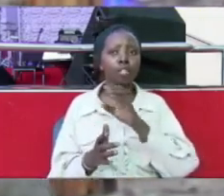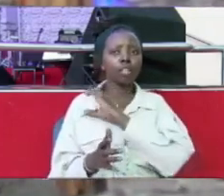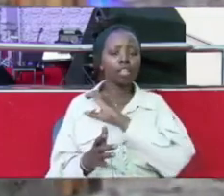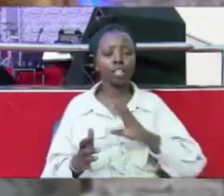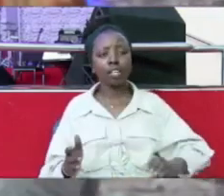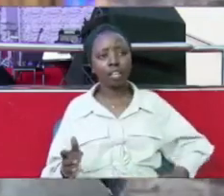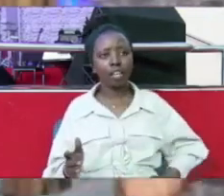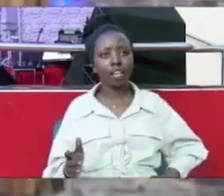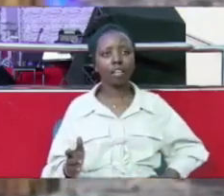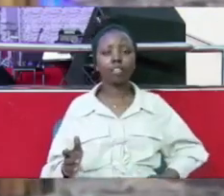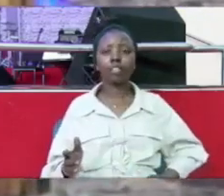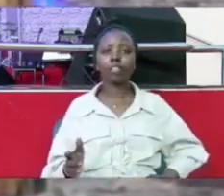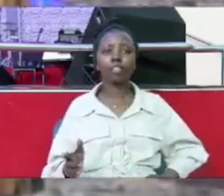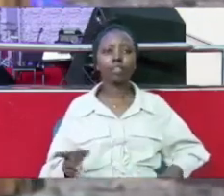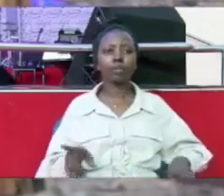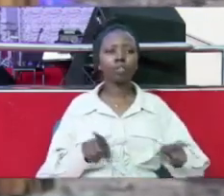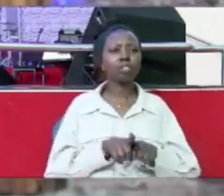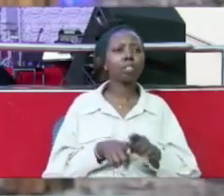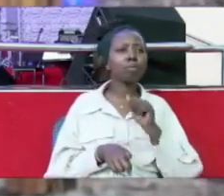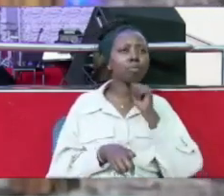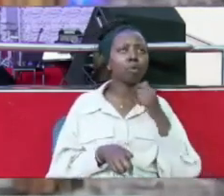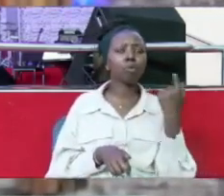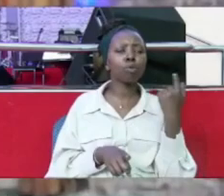That will not only be church members,